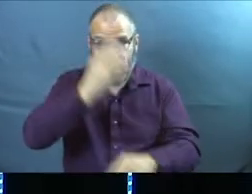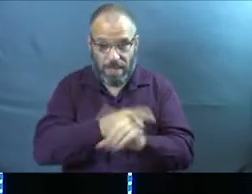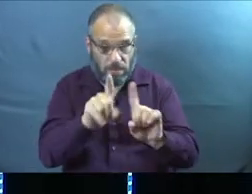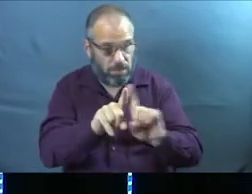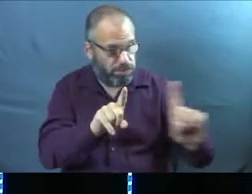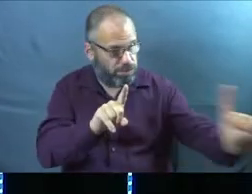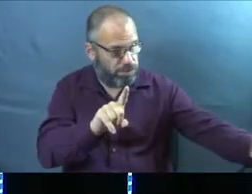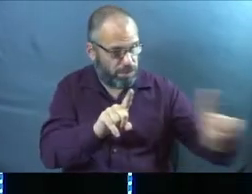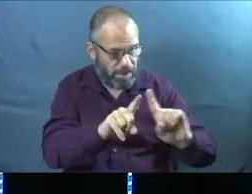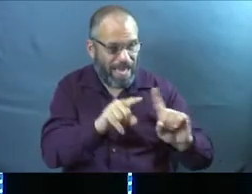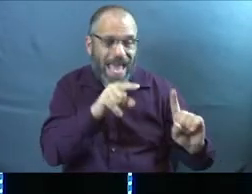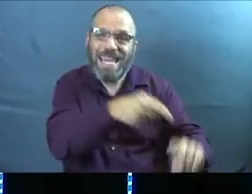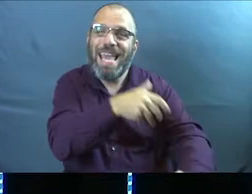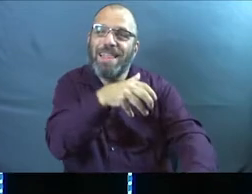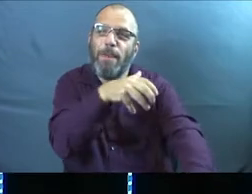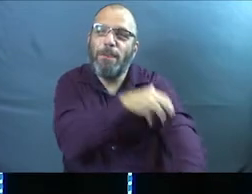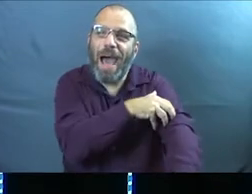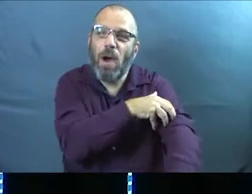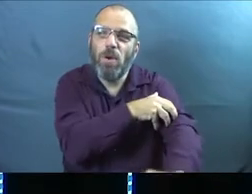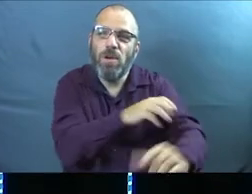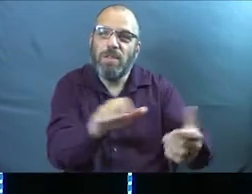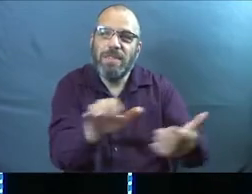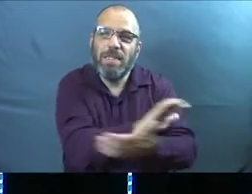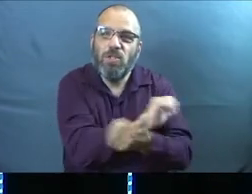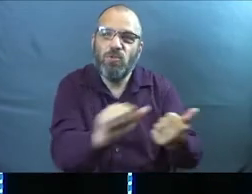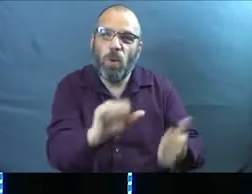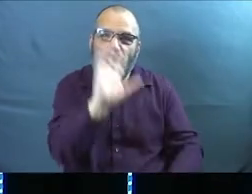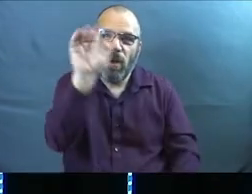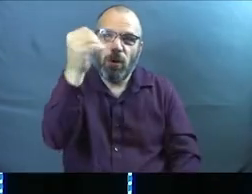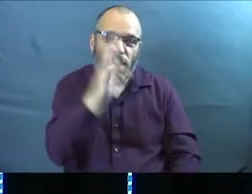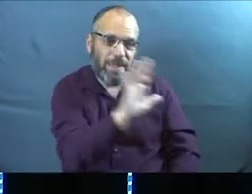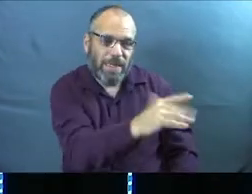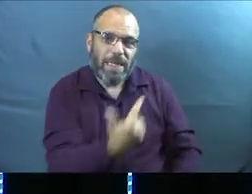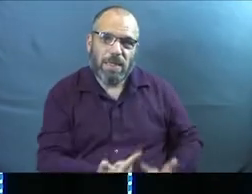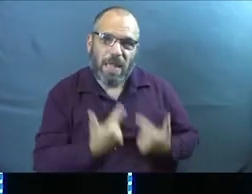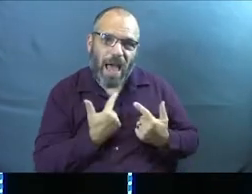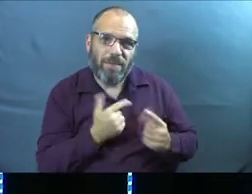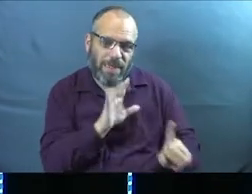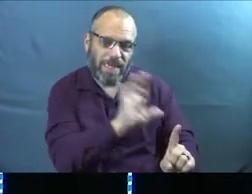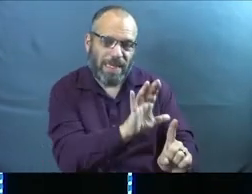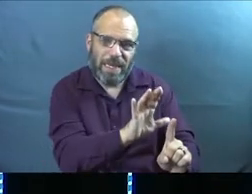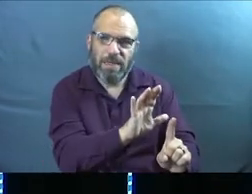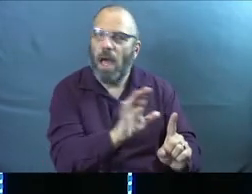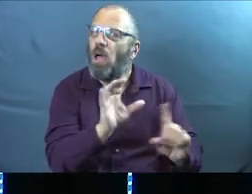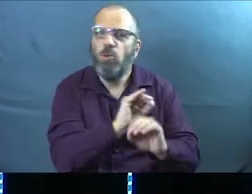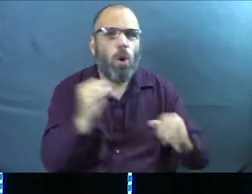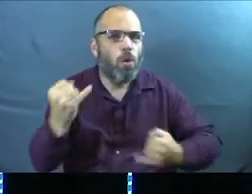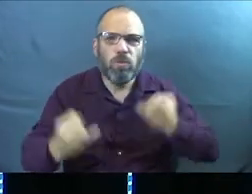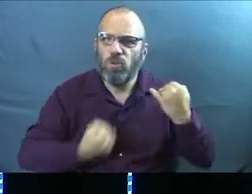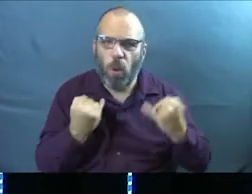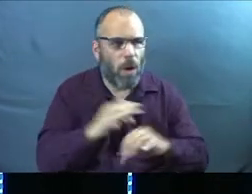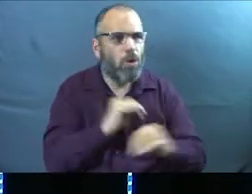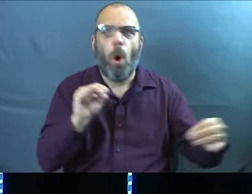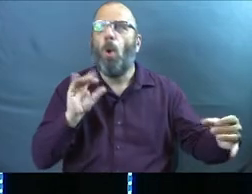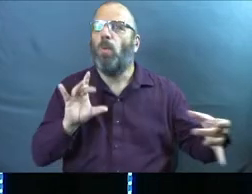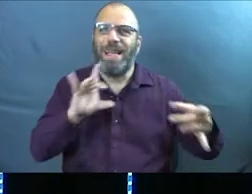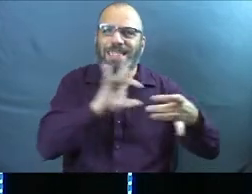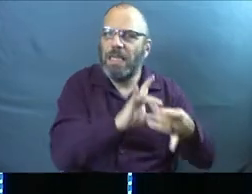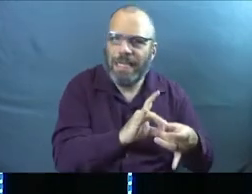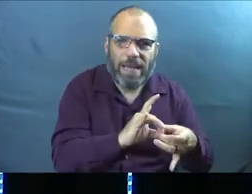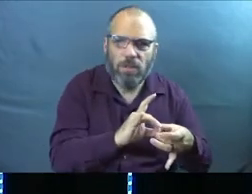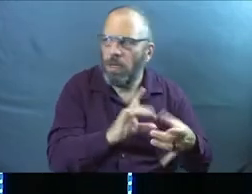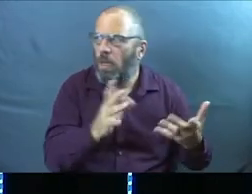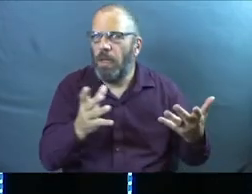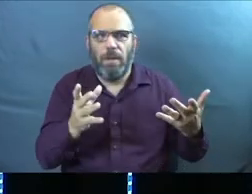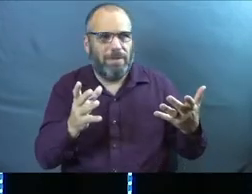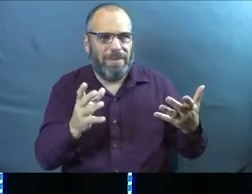derail grace in his life. And there would not have been joy. There would not have been reconciliation.